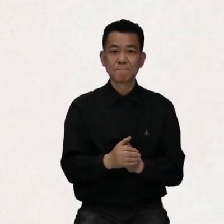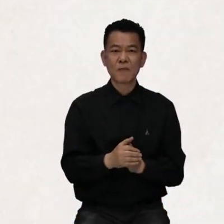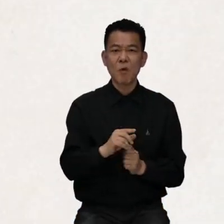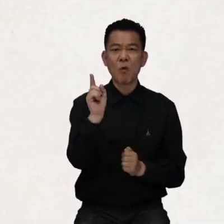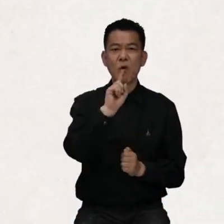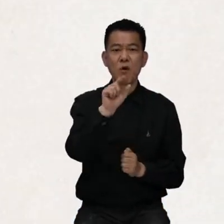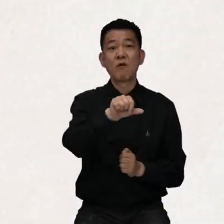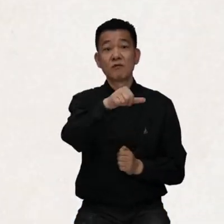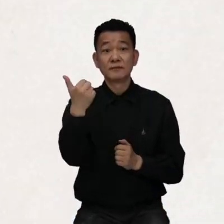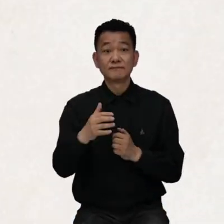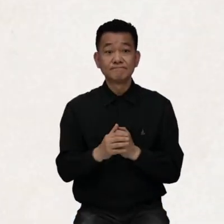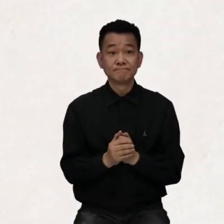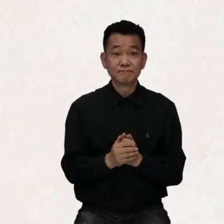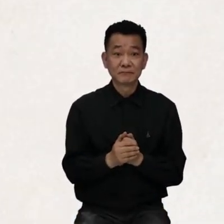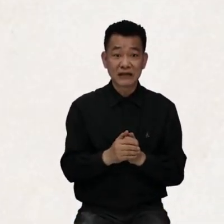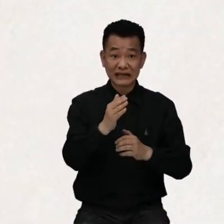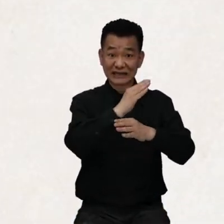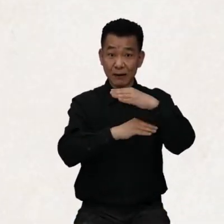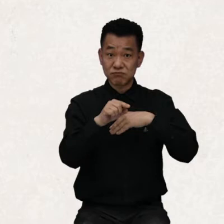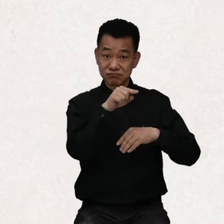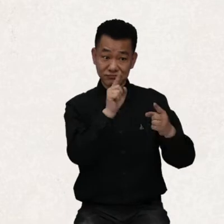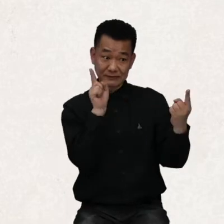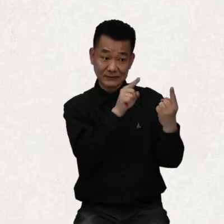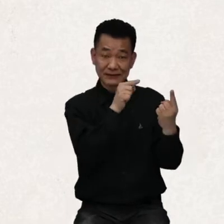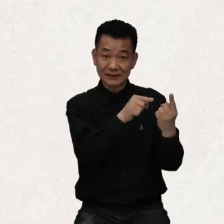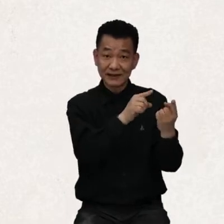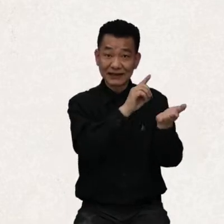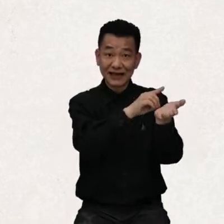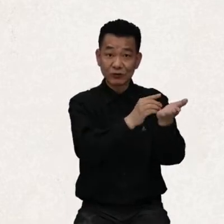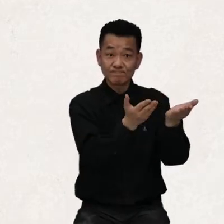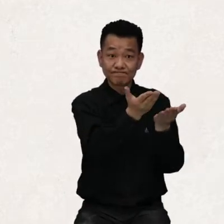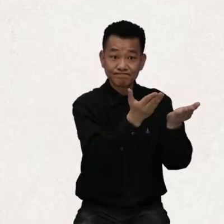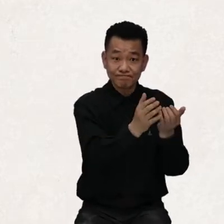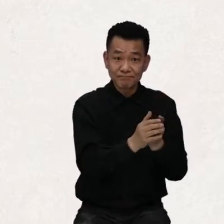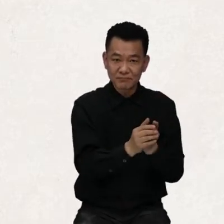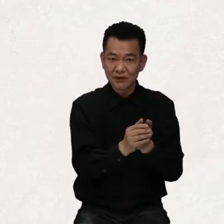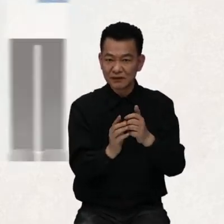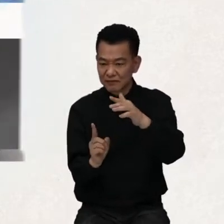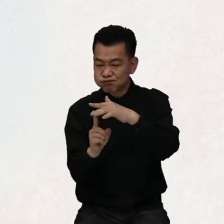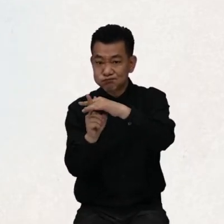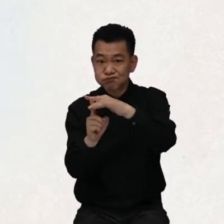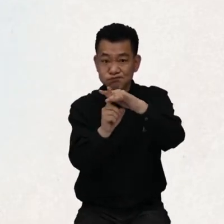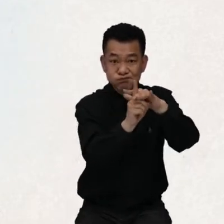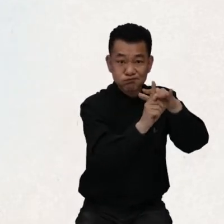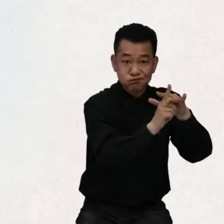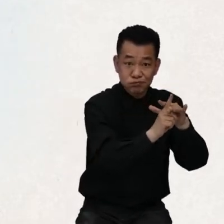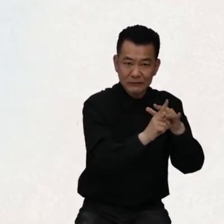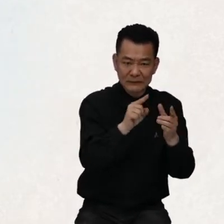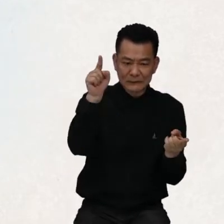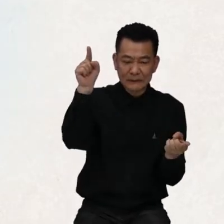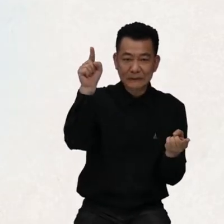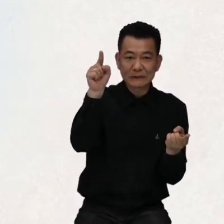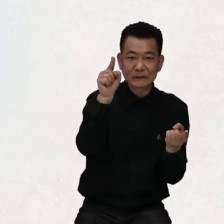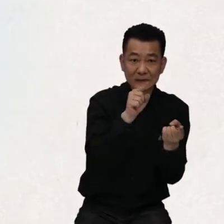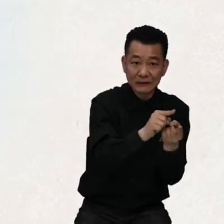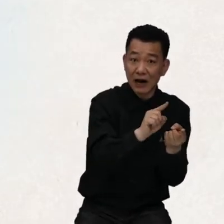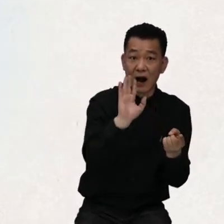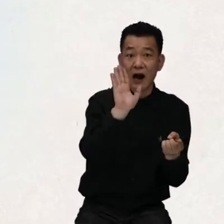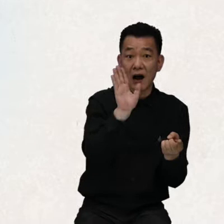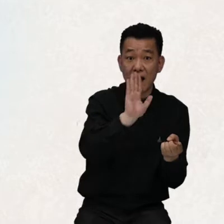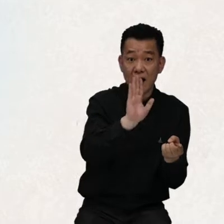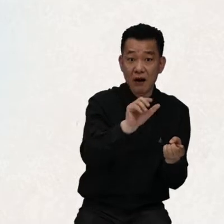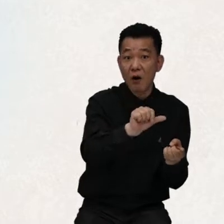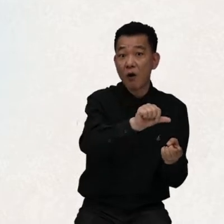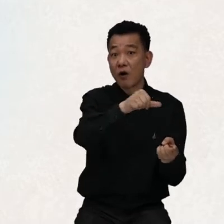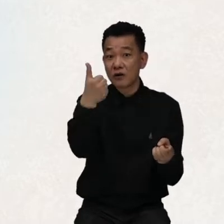It means more than that. Within the health services for persons with disabilities, not only are there methods for